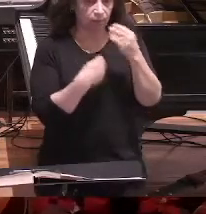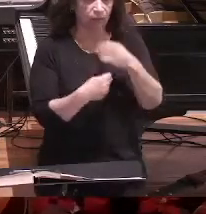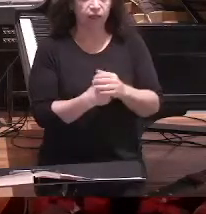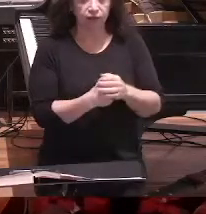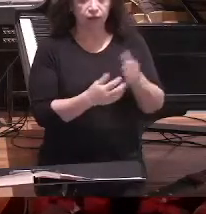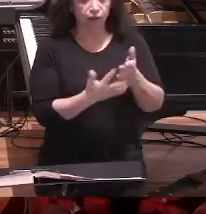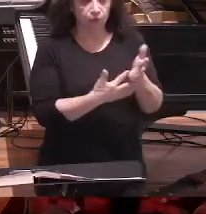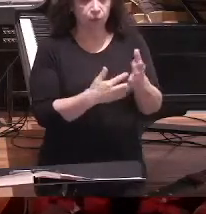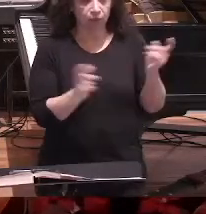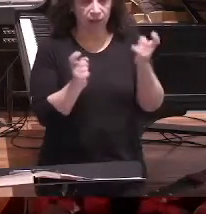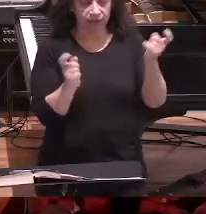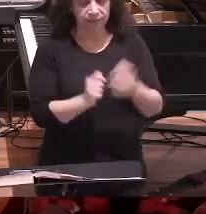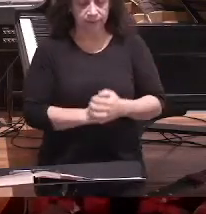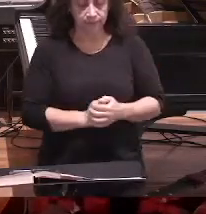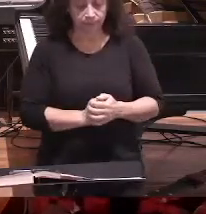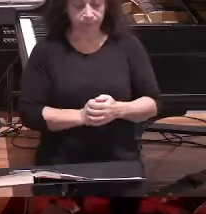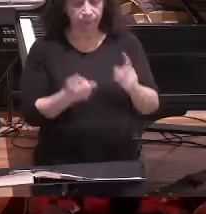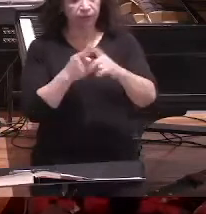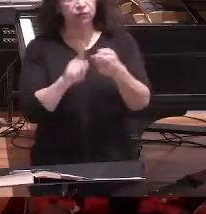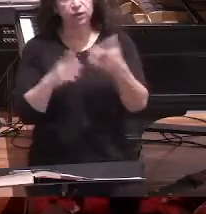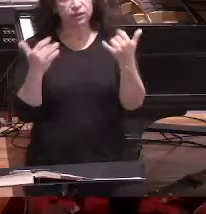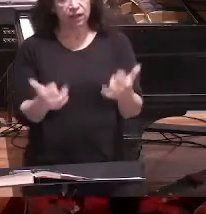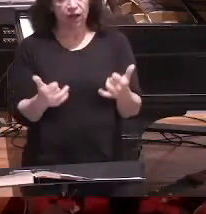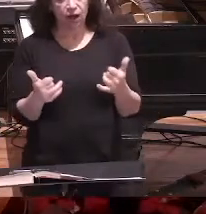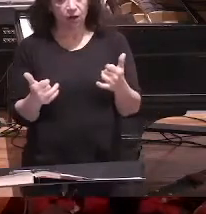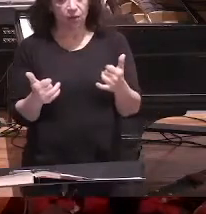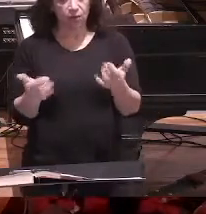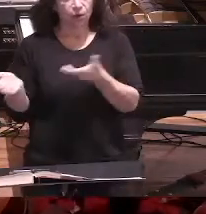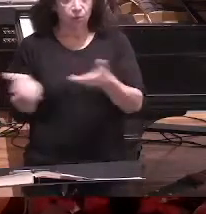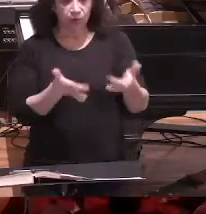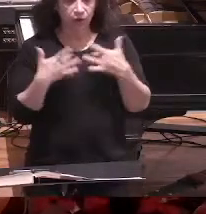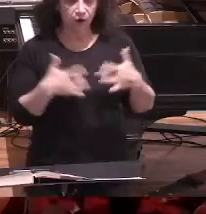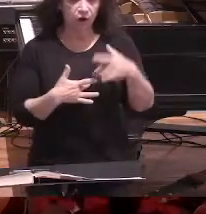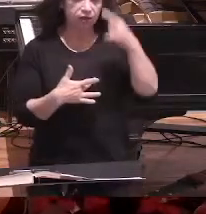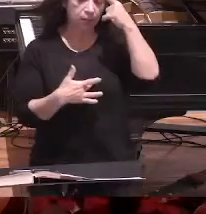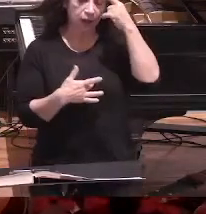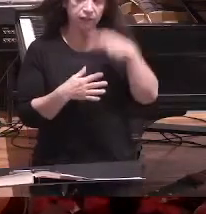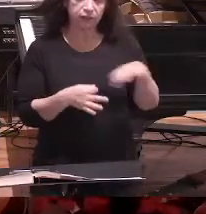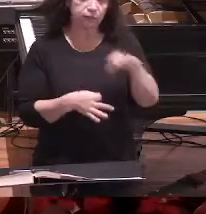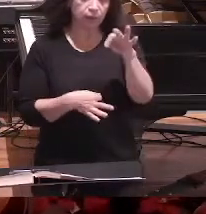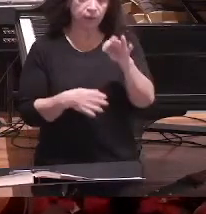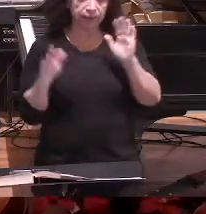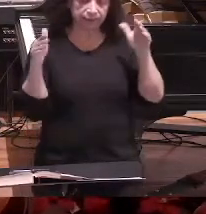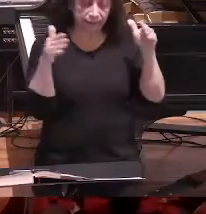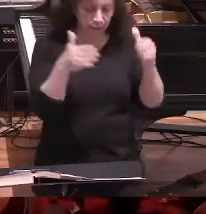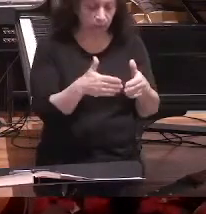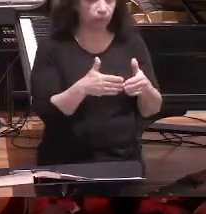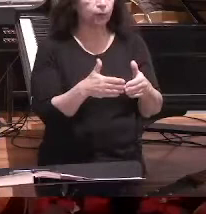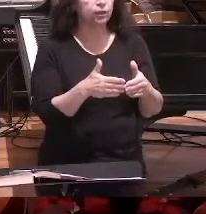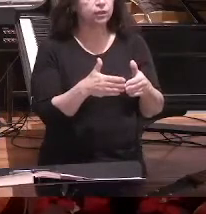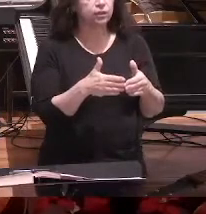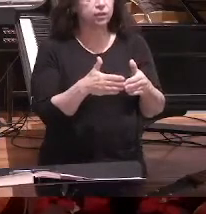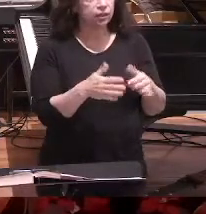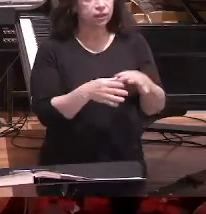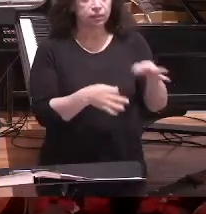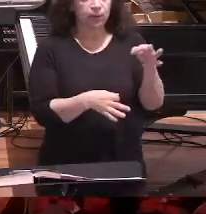throughout the holidays. Friends, let us now bring our hearts, our minds, our spirits into a